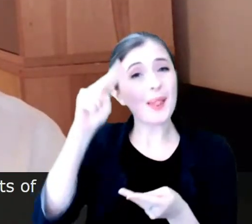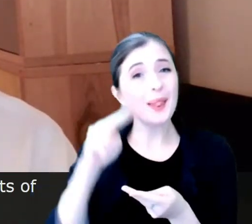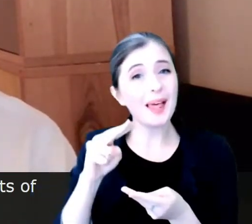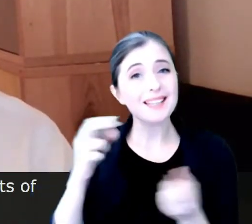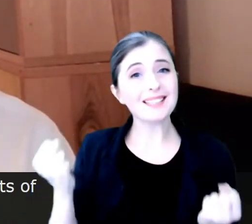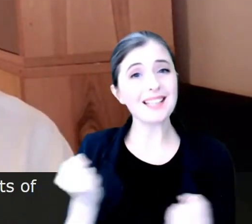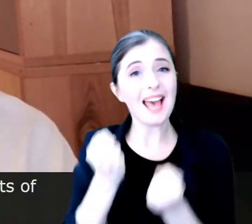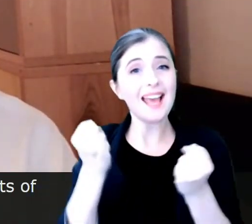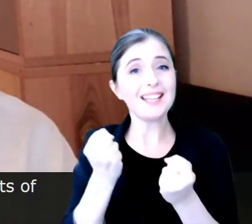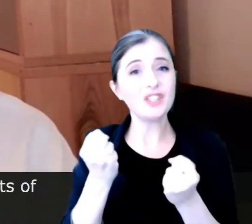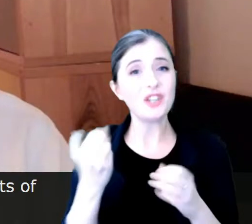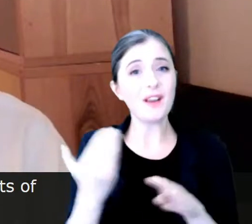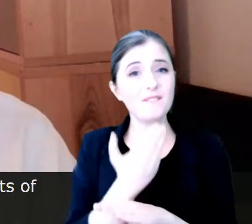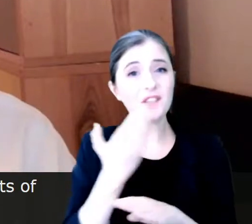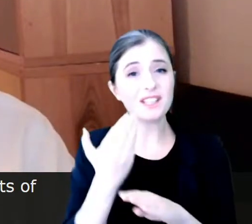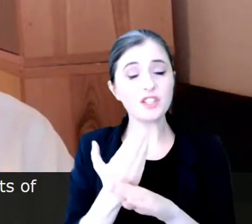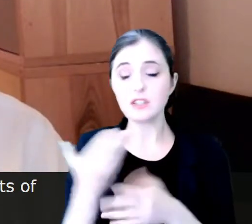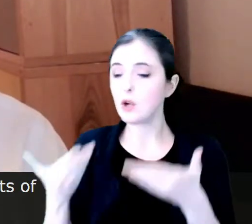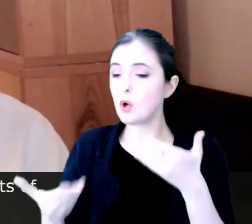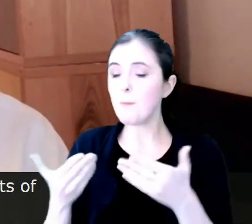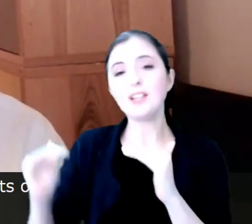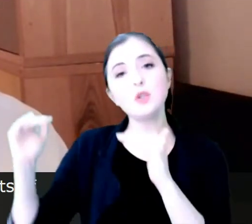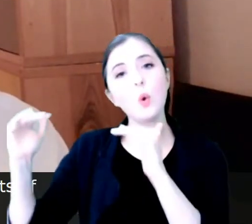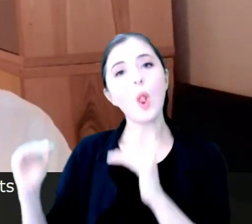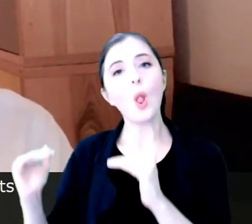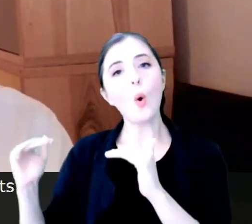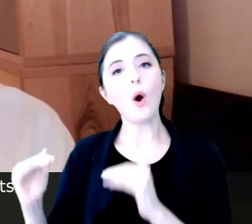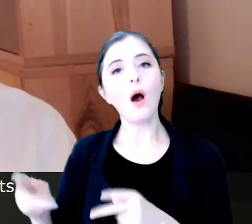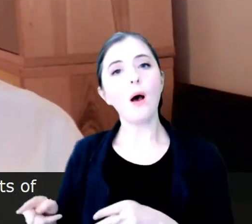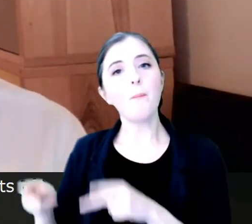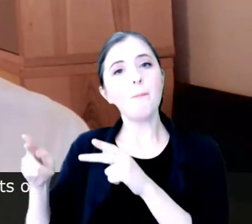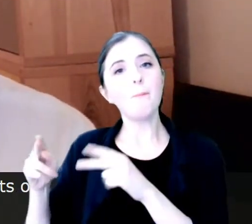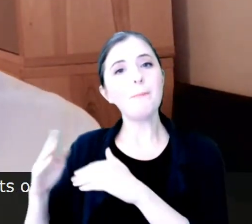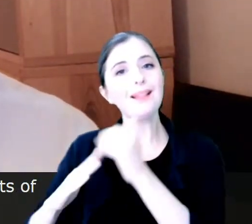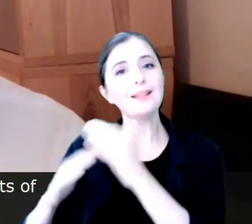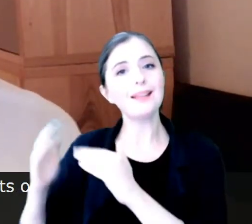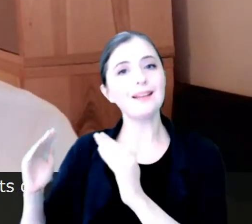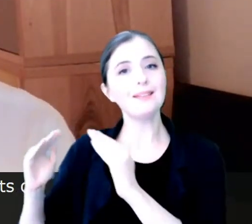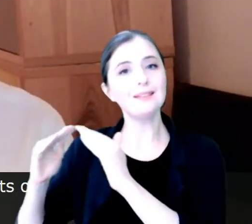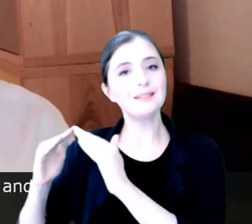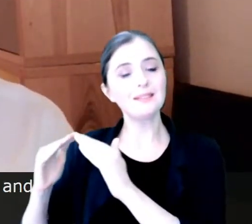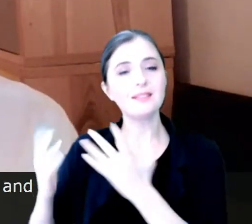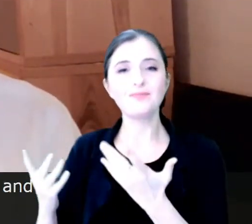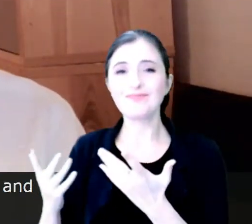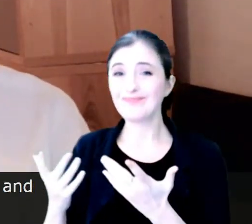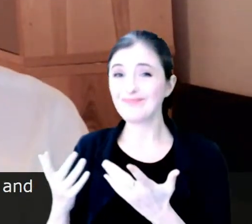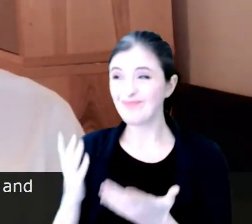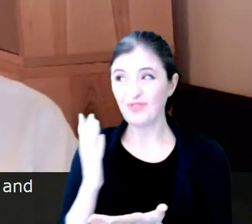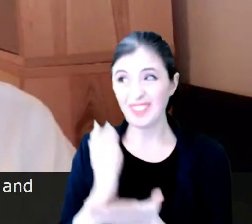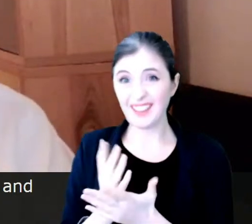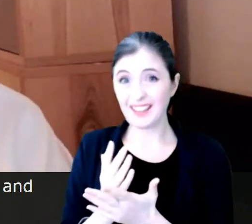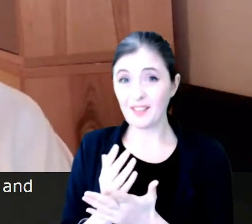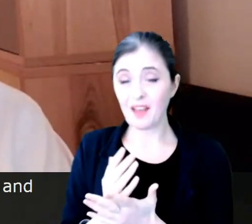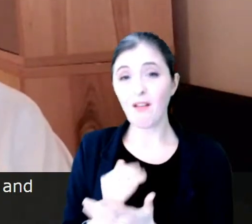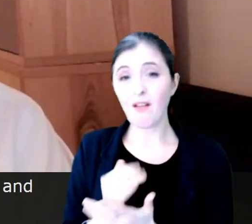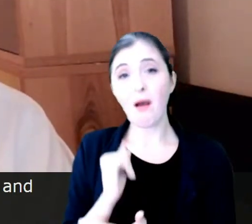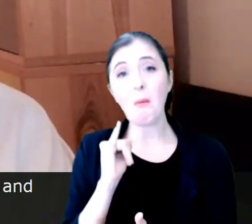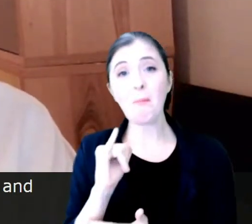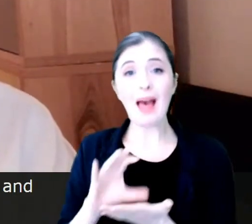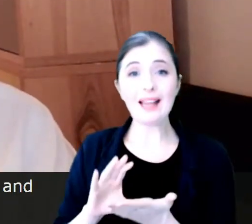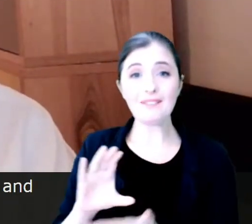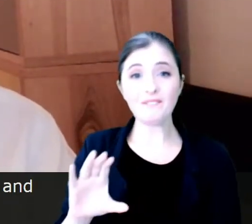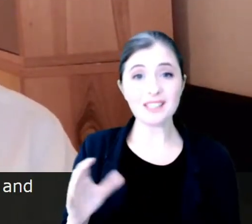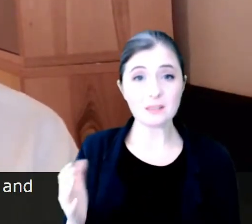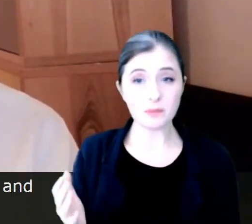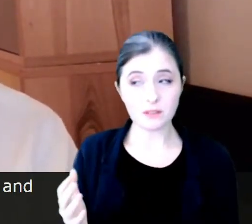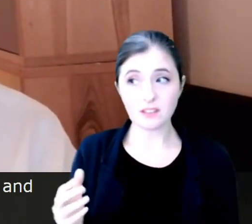lower rise buildings. And generally speaking, they are a bad investment. And we shouldn't be building any